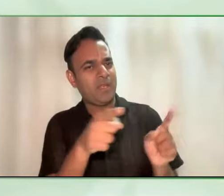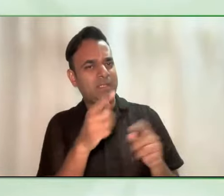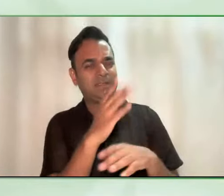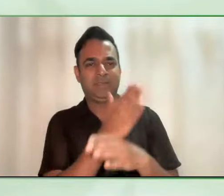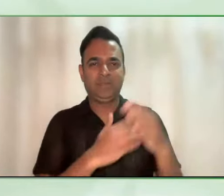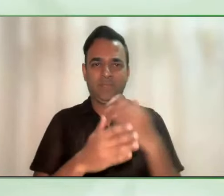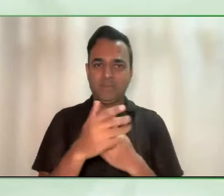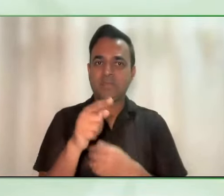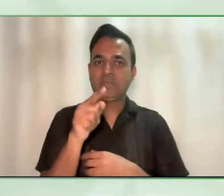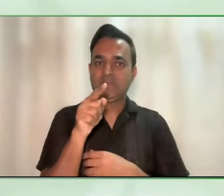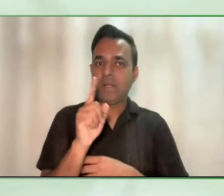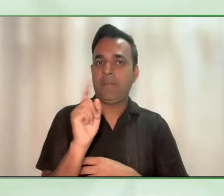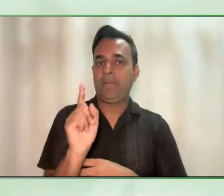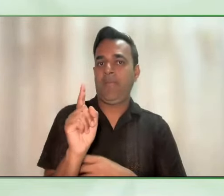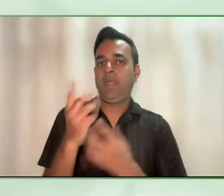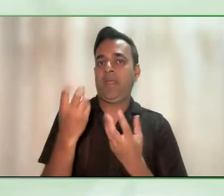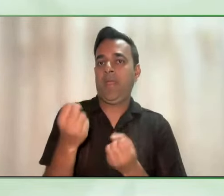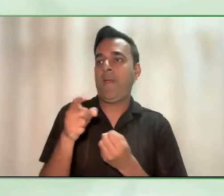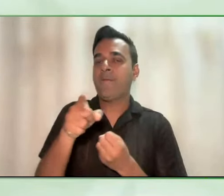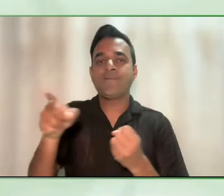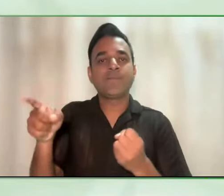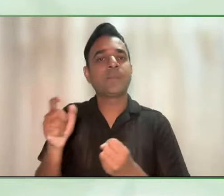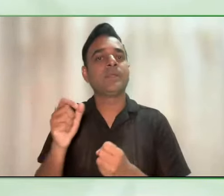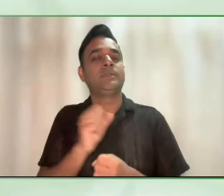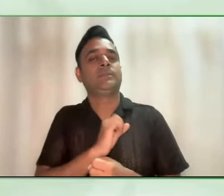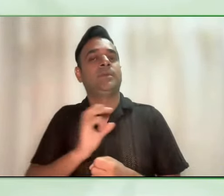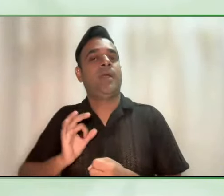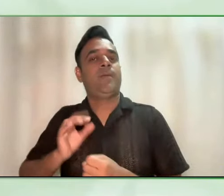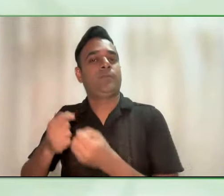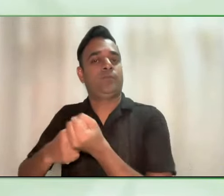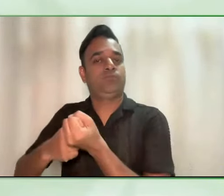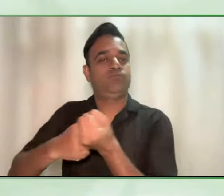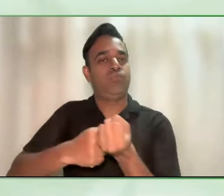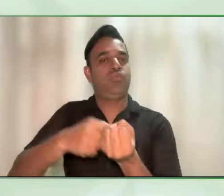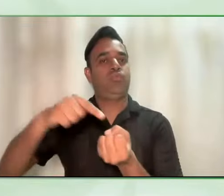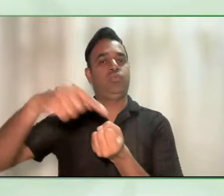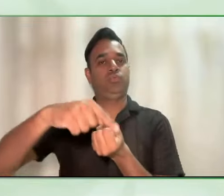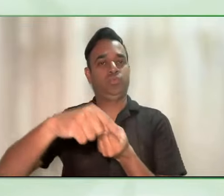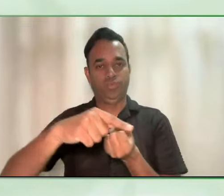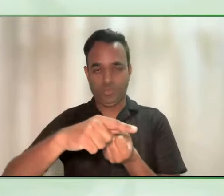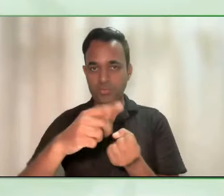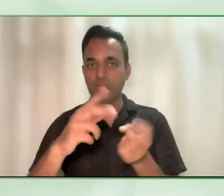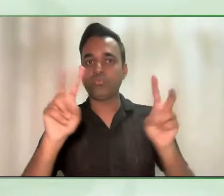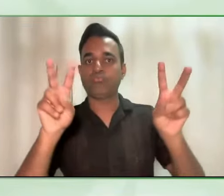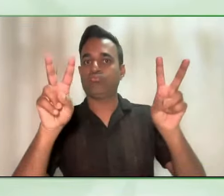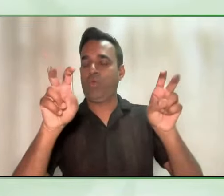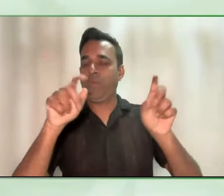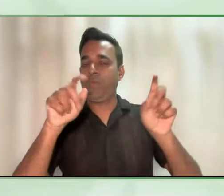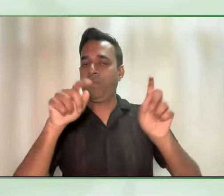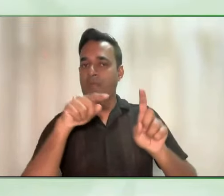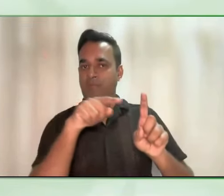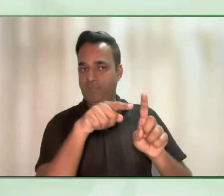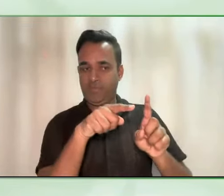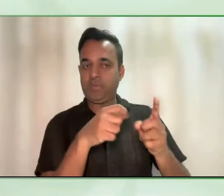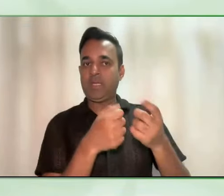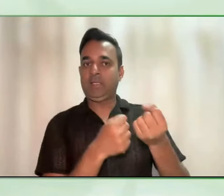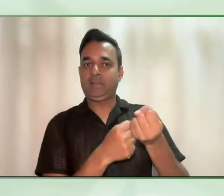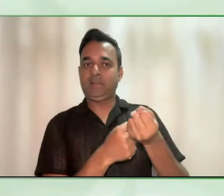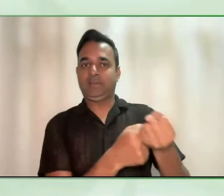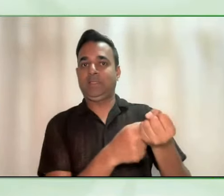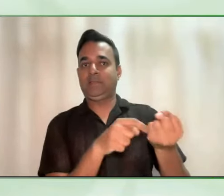basically we were so interested in organizing this session together here. I have three guests where I'm going to discuss the topic